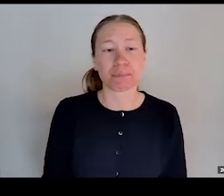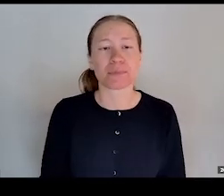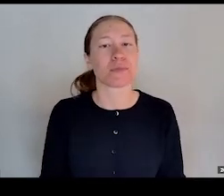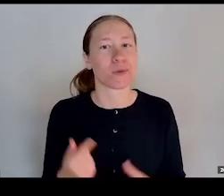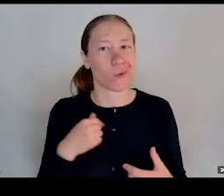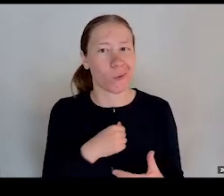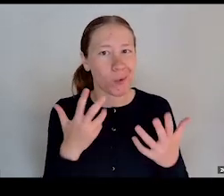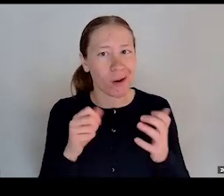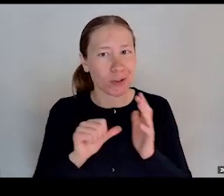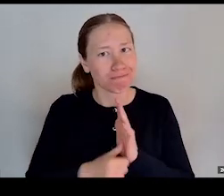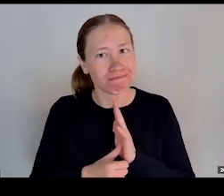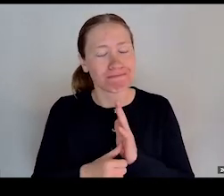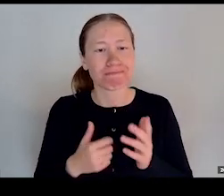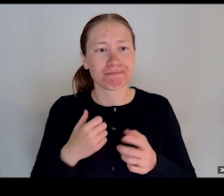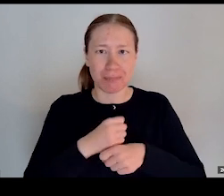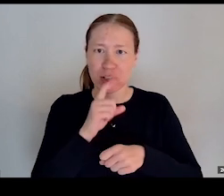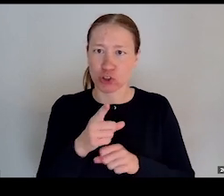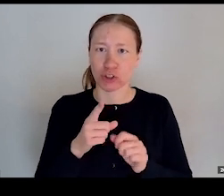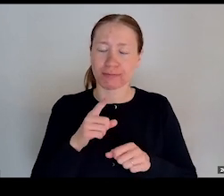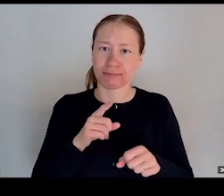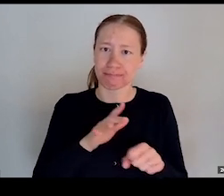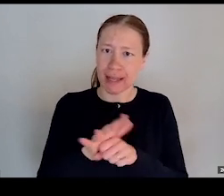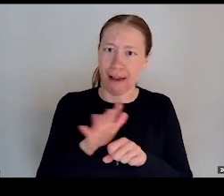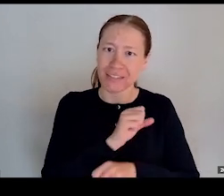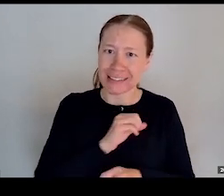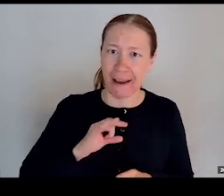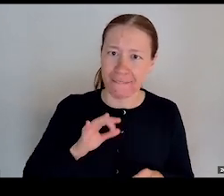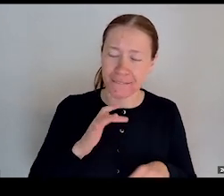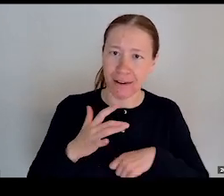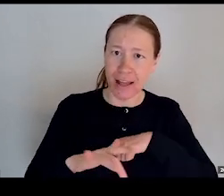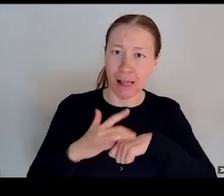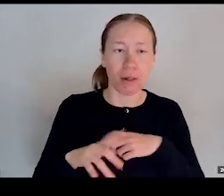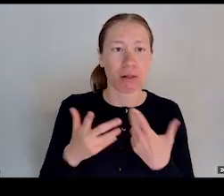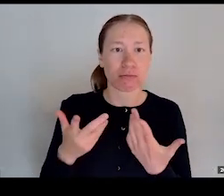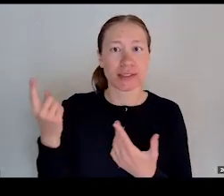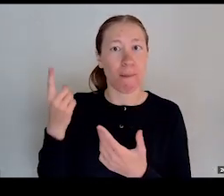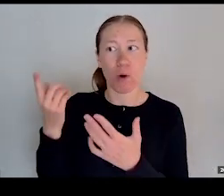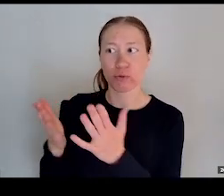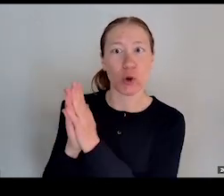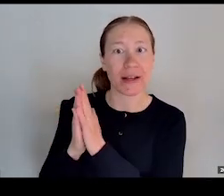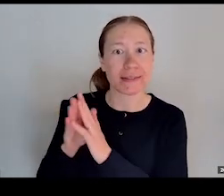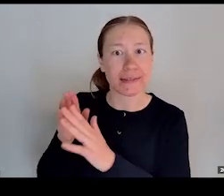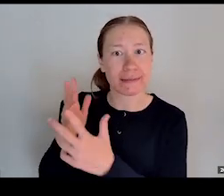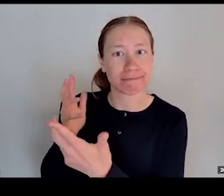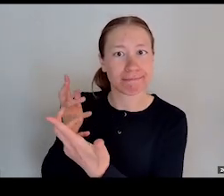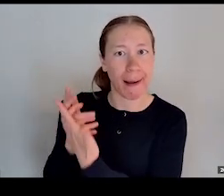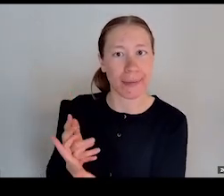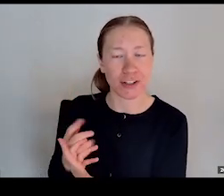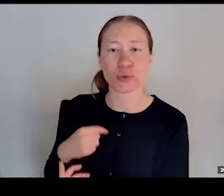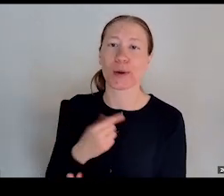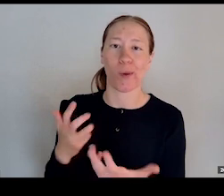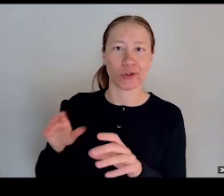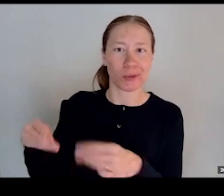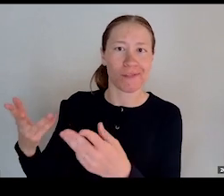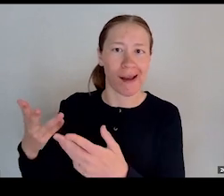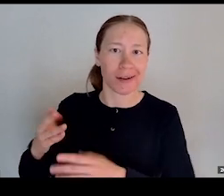to ensure that we have equitable staffing needs available so that if somebody has accommodations, we are fulfilling them. We want to make sure those events